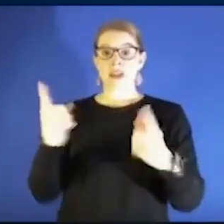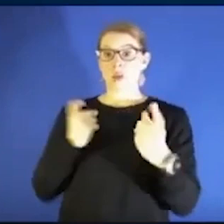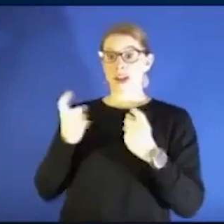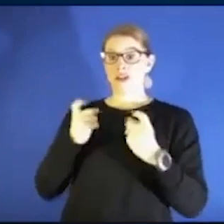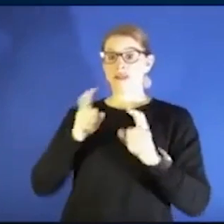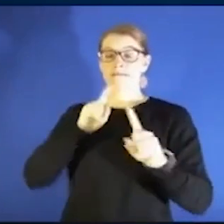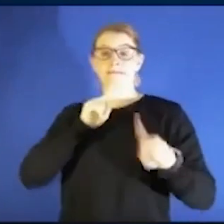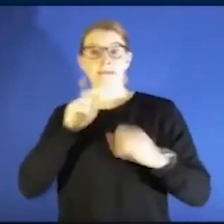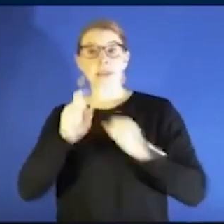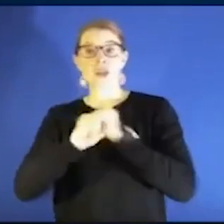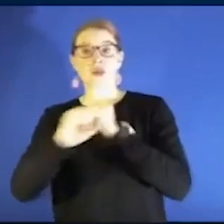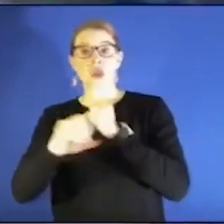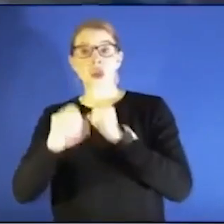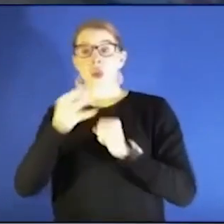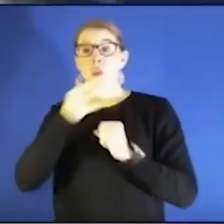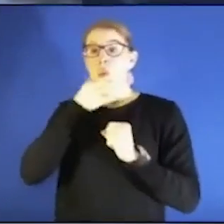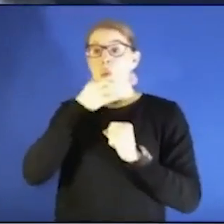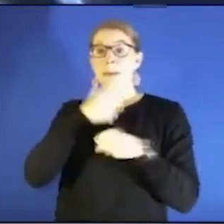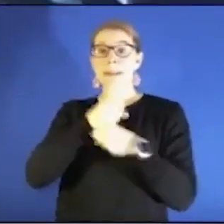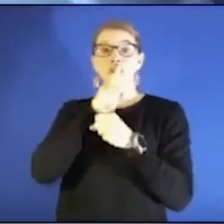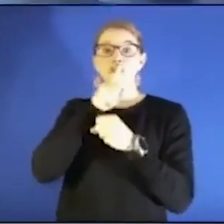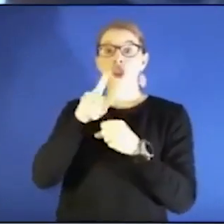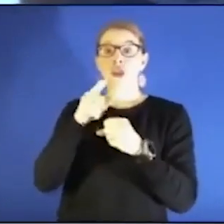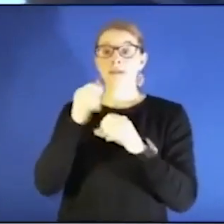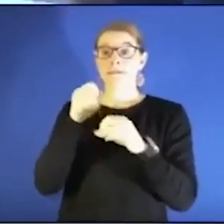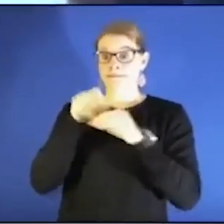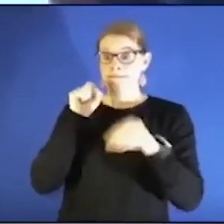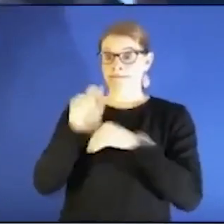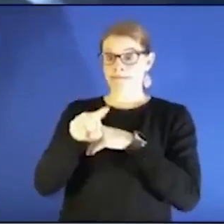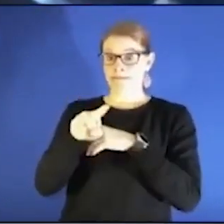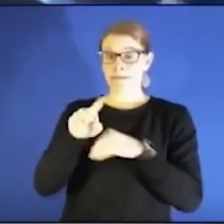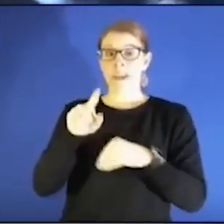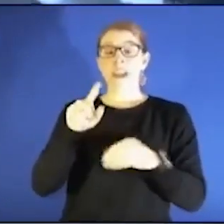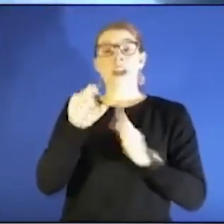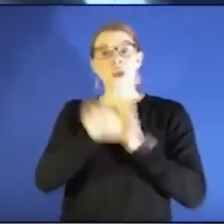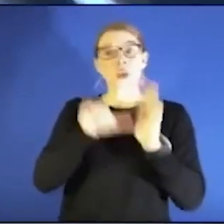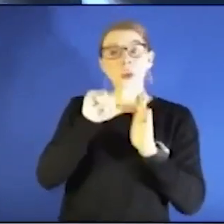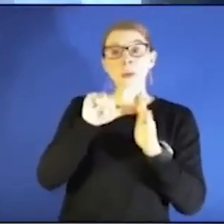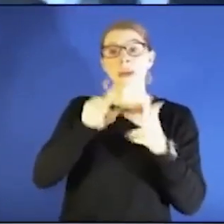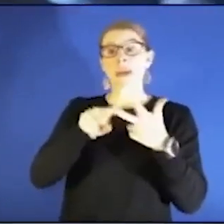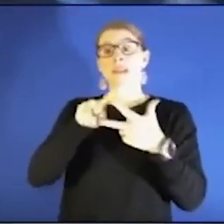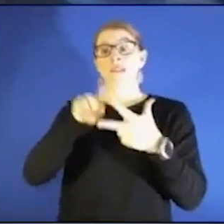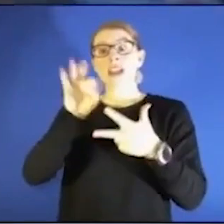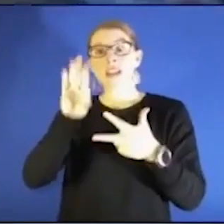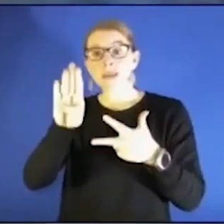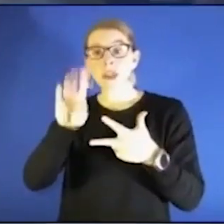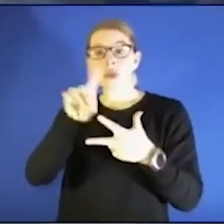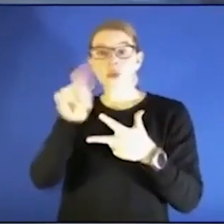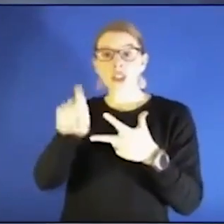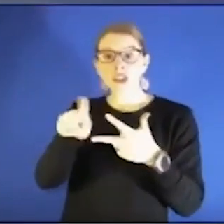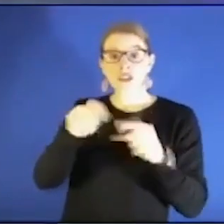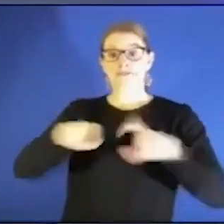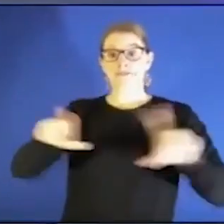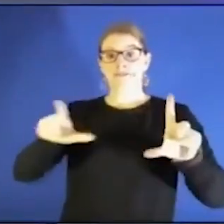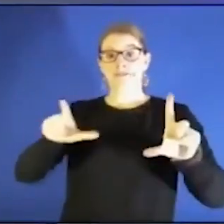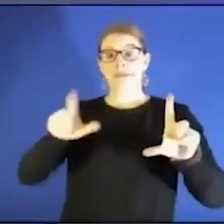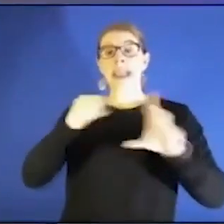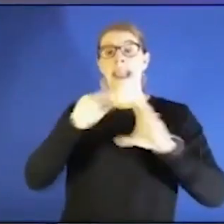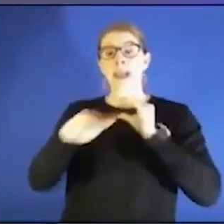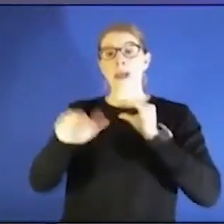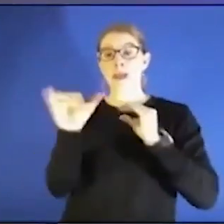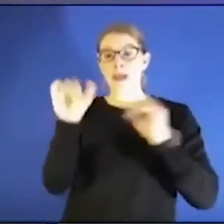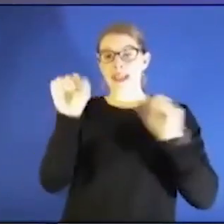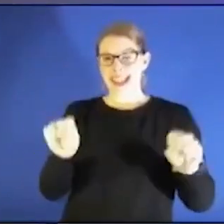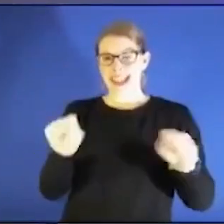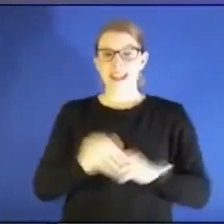here in a bit, so make sure you get yours sent in to YouTube and Facebook, and right there you can email them to the Medical News Network. But first, you may be waking